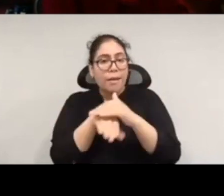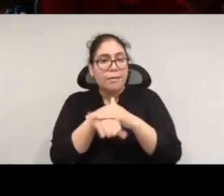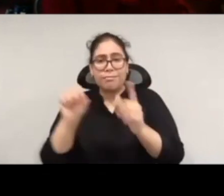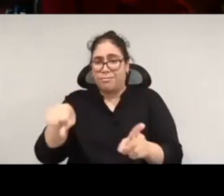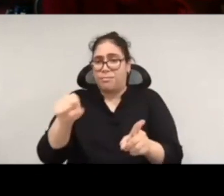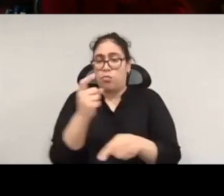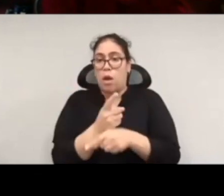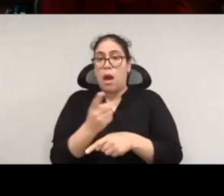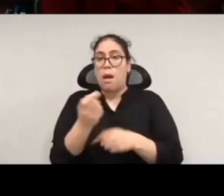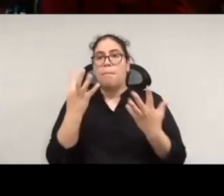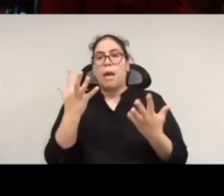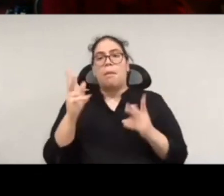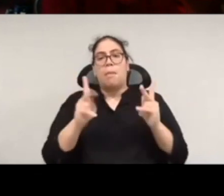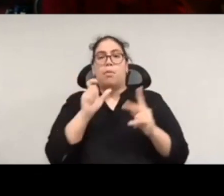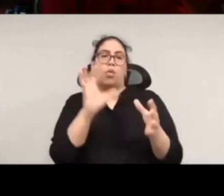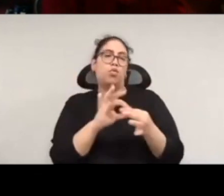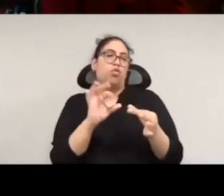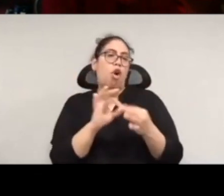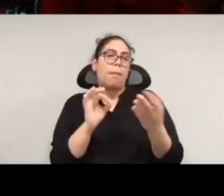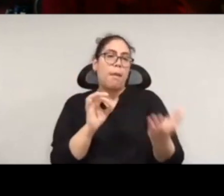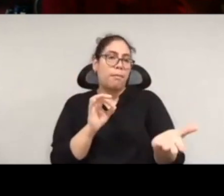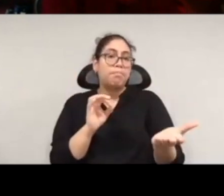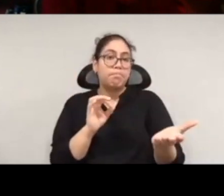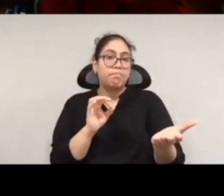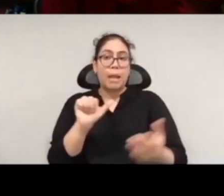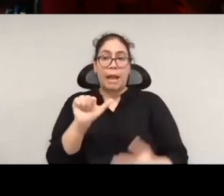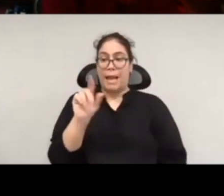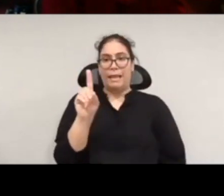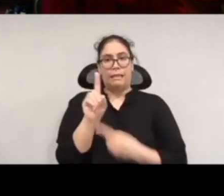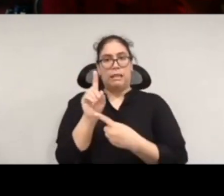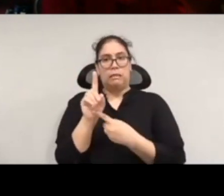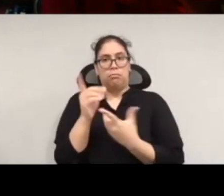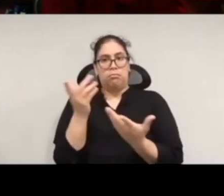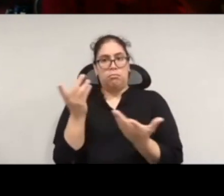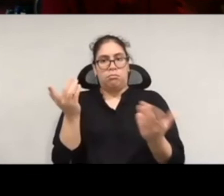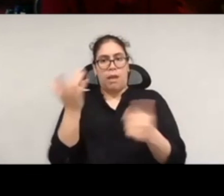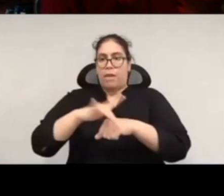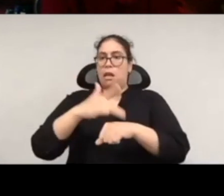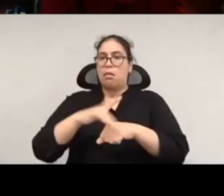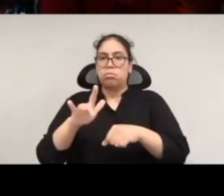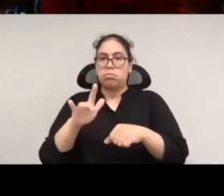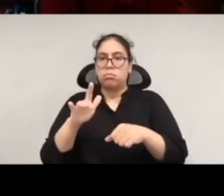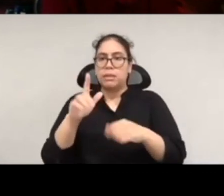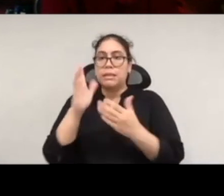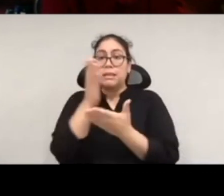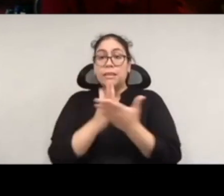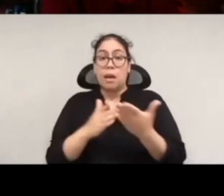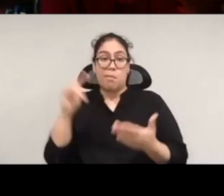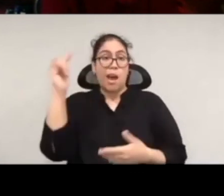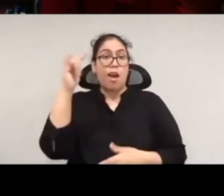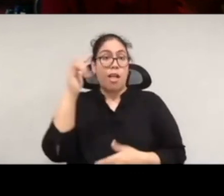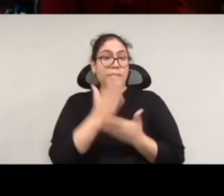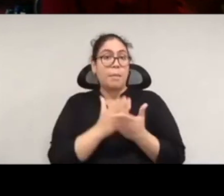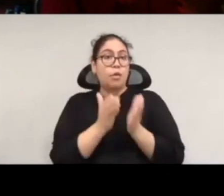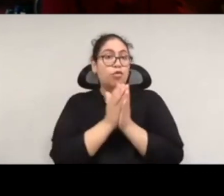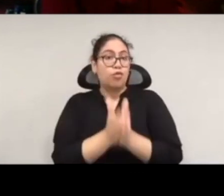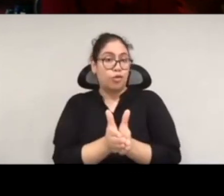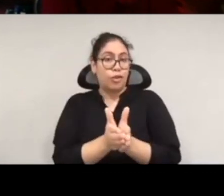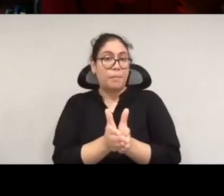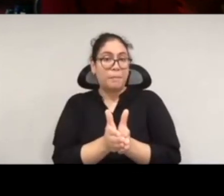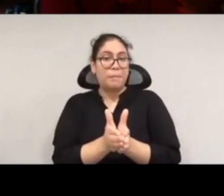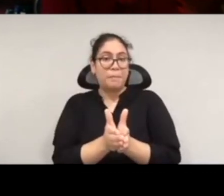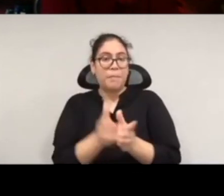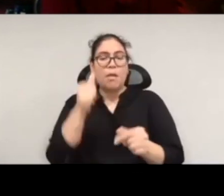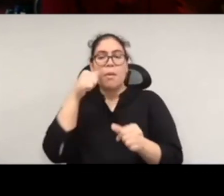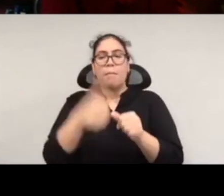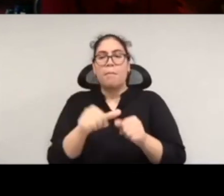don't even talk about the fact that audio description is available on certain airlines and certain cruise ships. I remember when